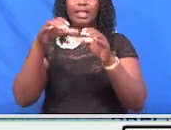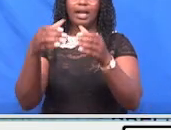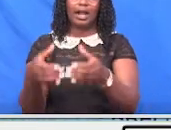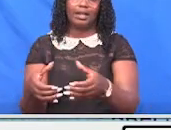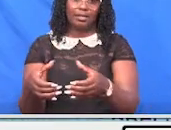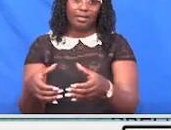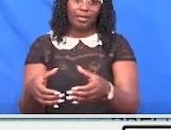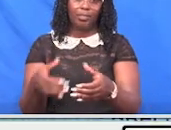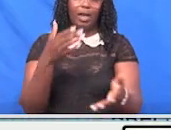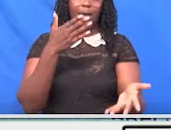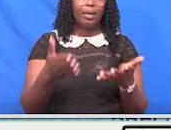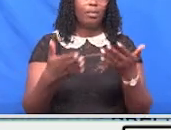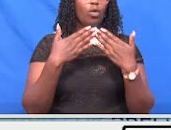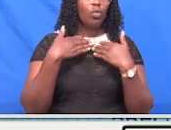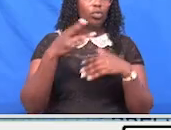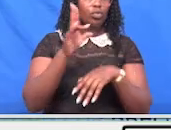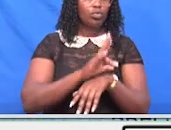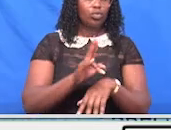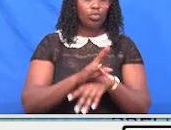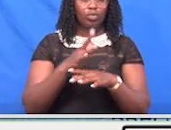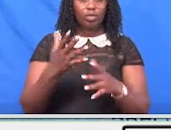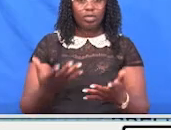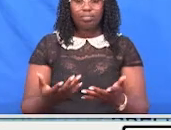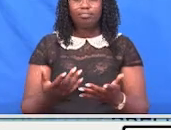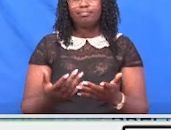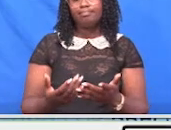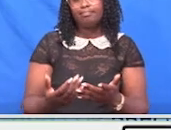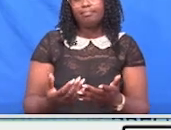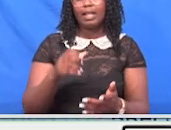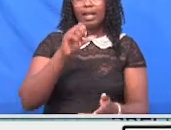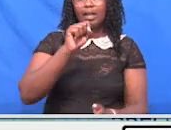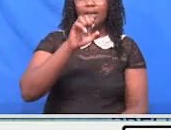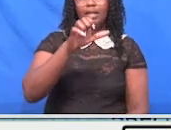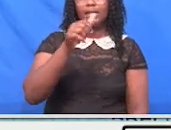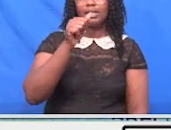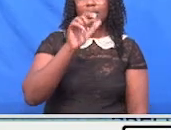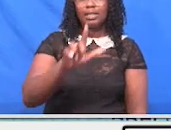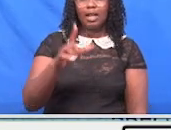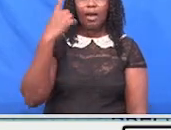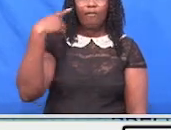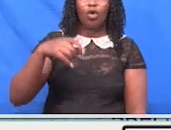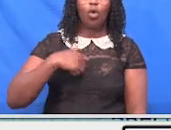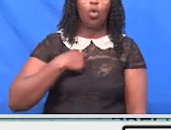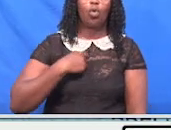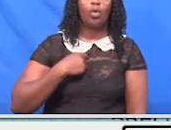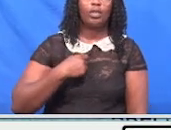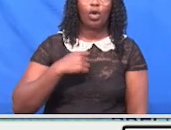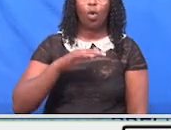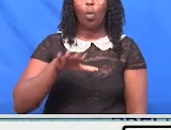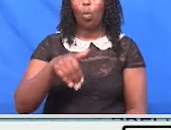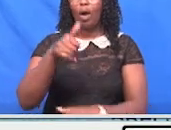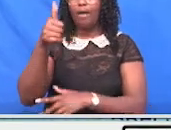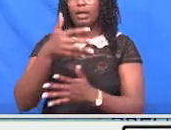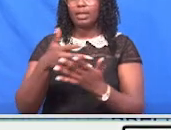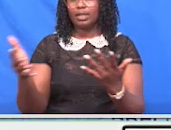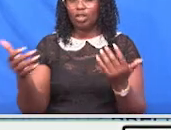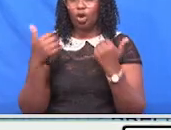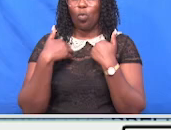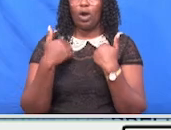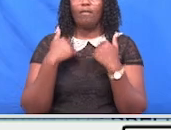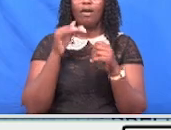could want to use the same for your clothing line, for something else. So we have we call it a